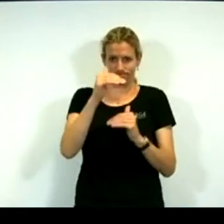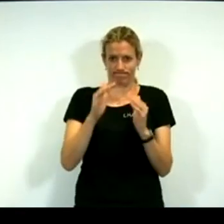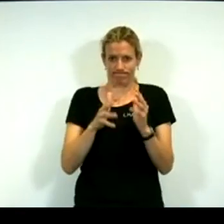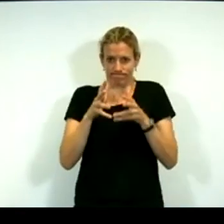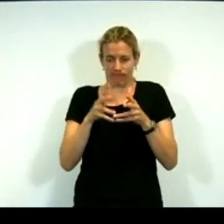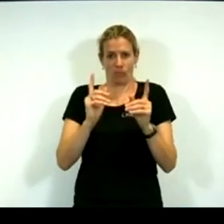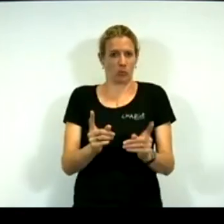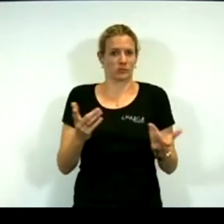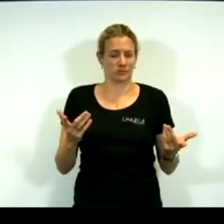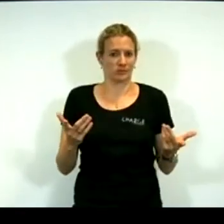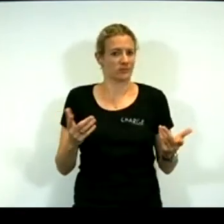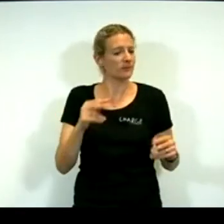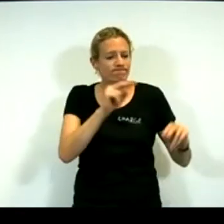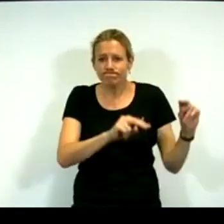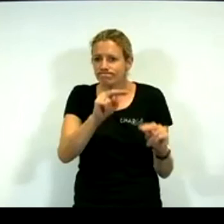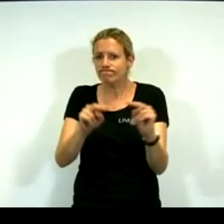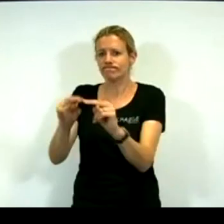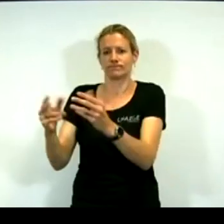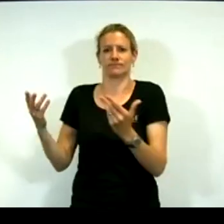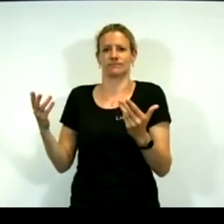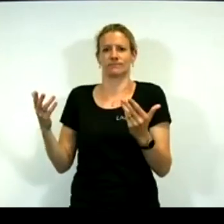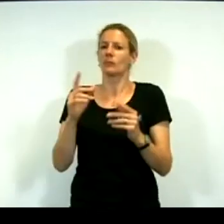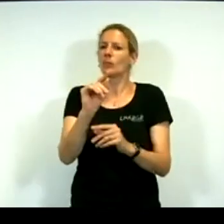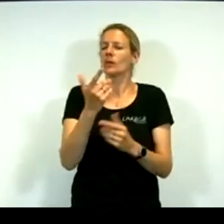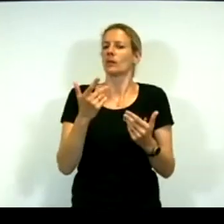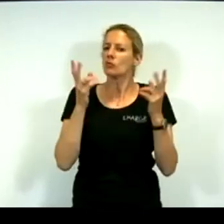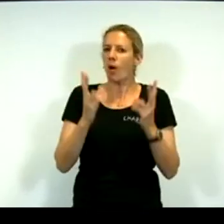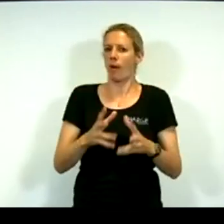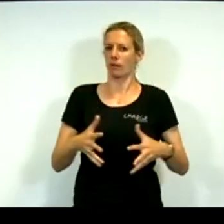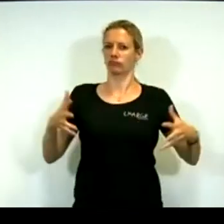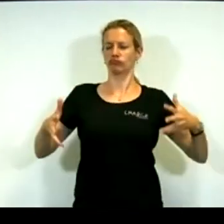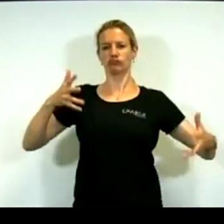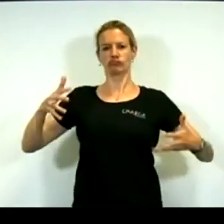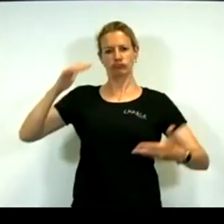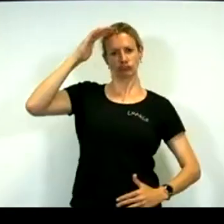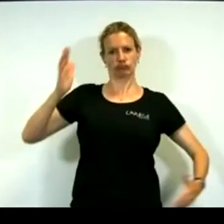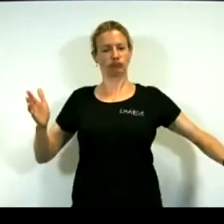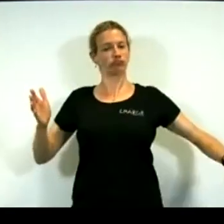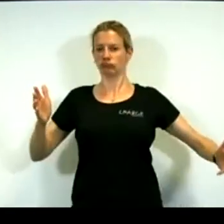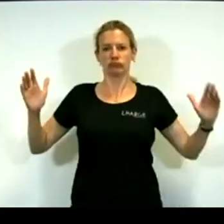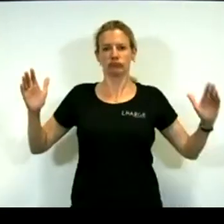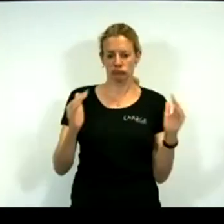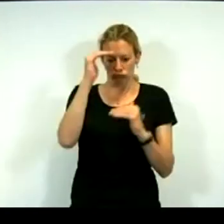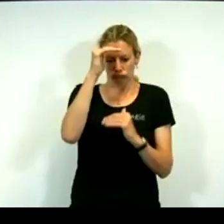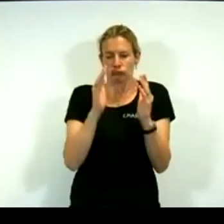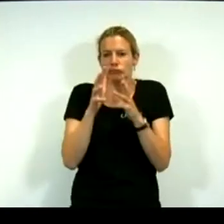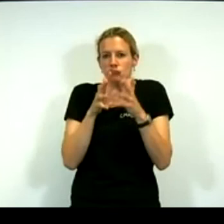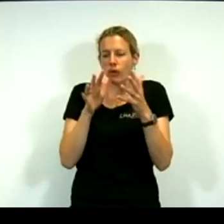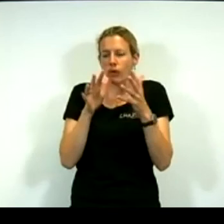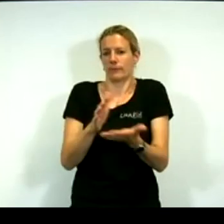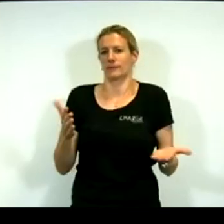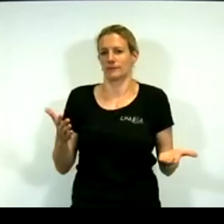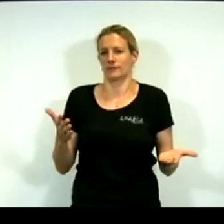being more what we would call normal window, has to be a much smaller window. And the interpreter will be signing right like